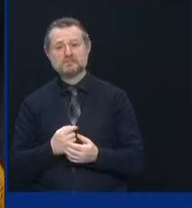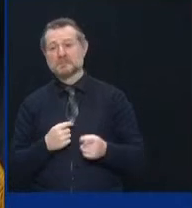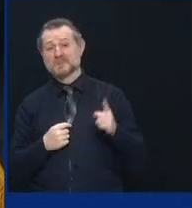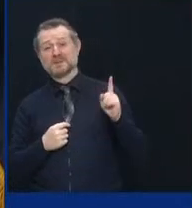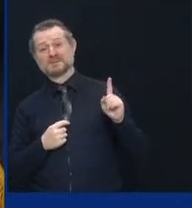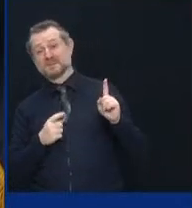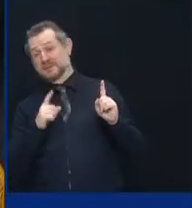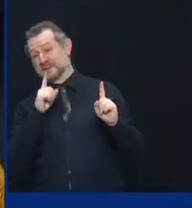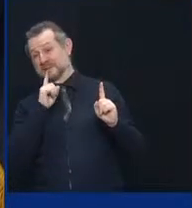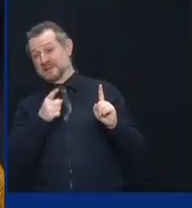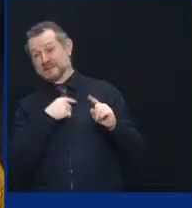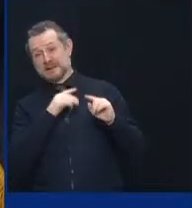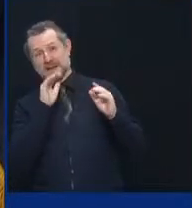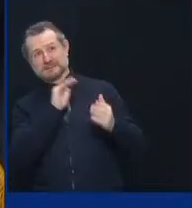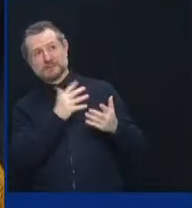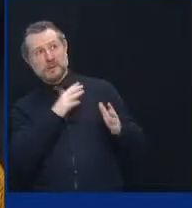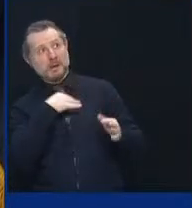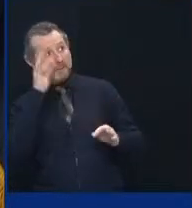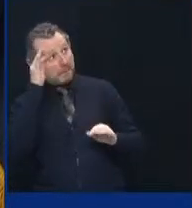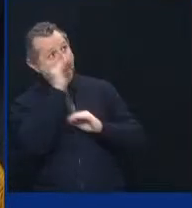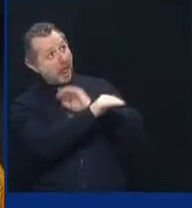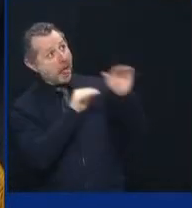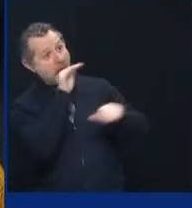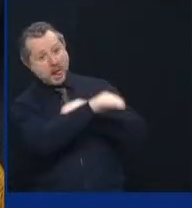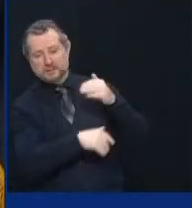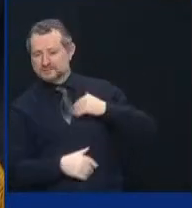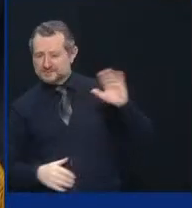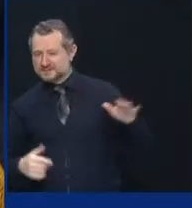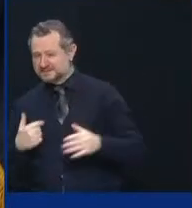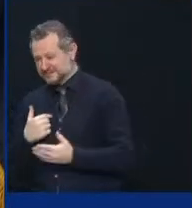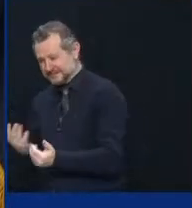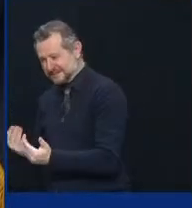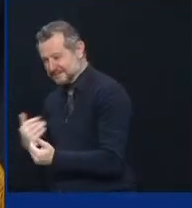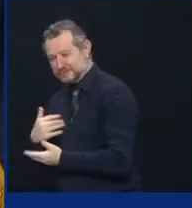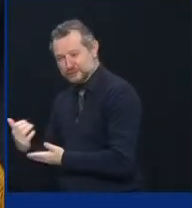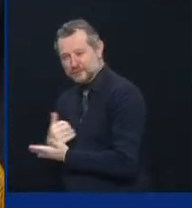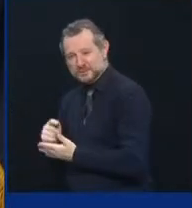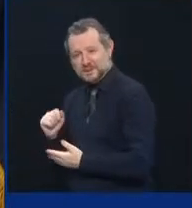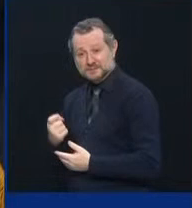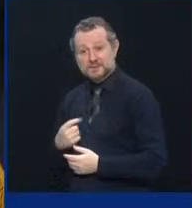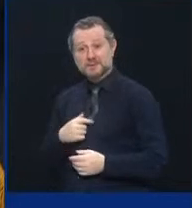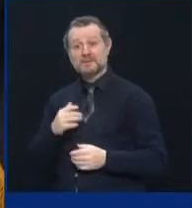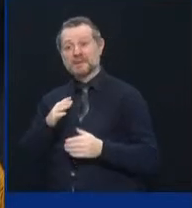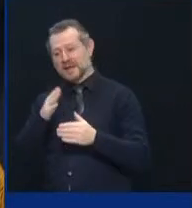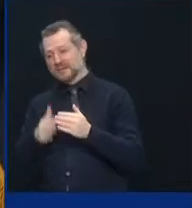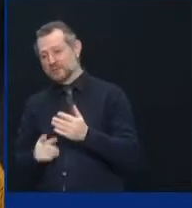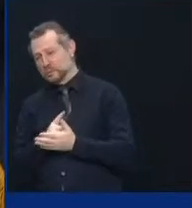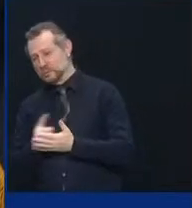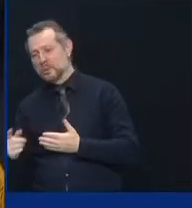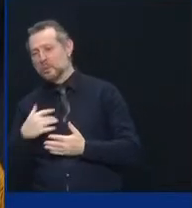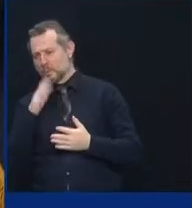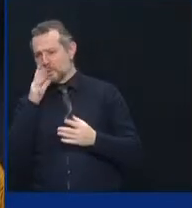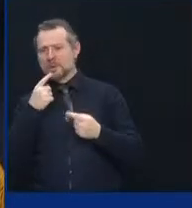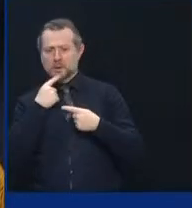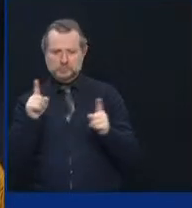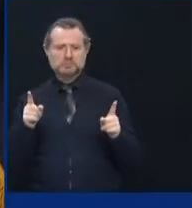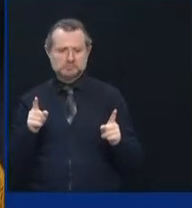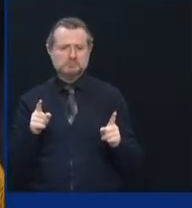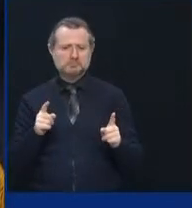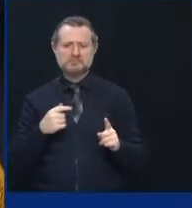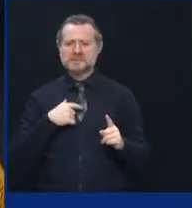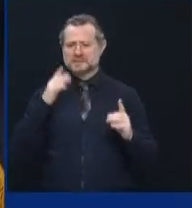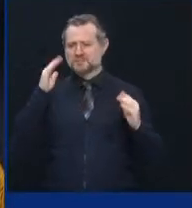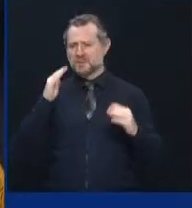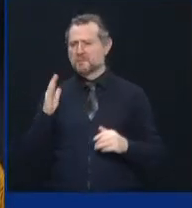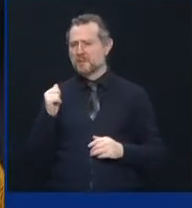aid. We'll have an announcement by the end of the week, but we're looking at going back to the 25%,